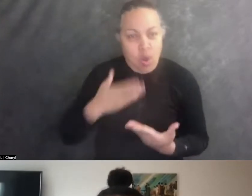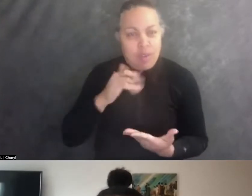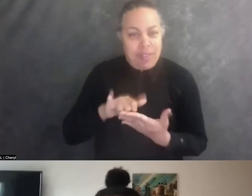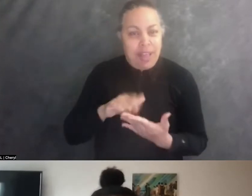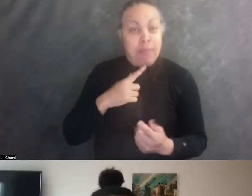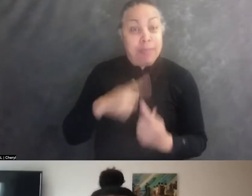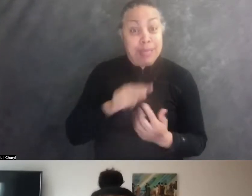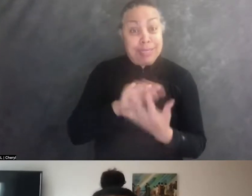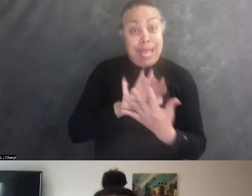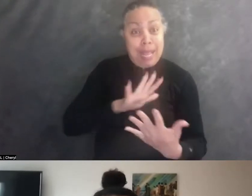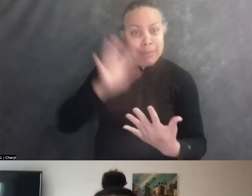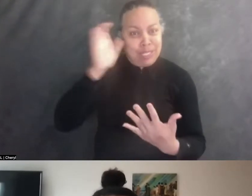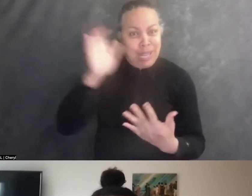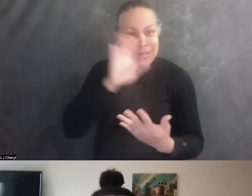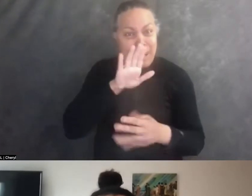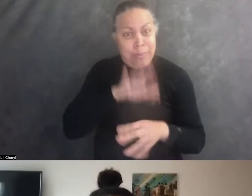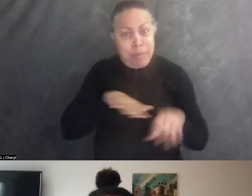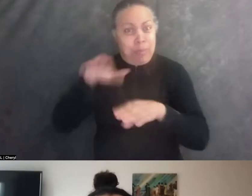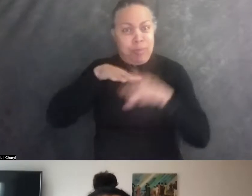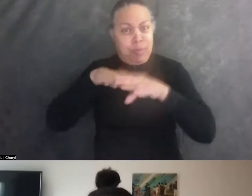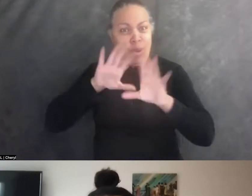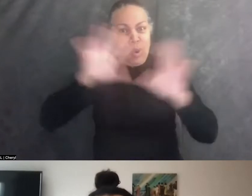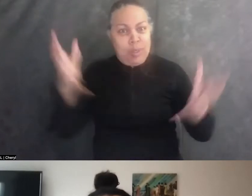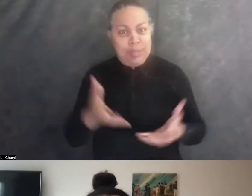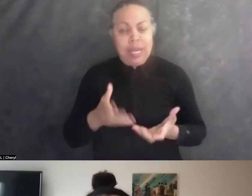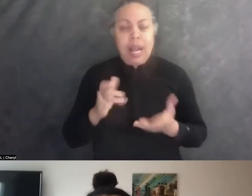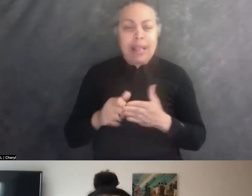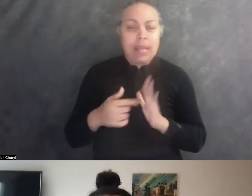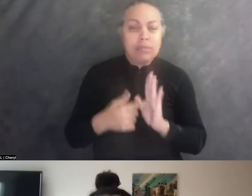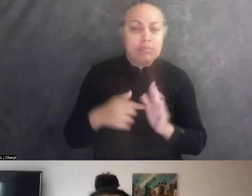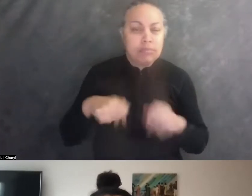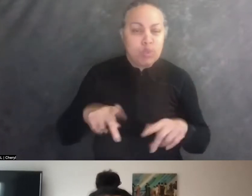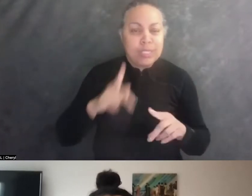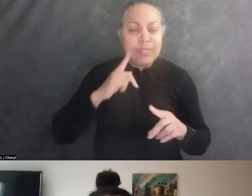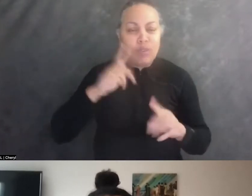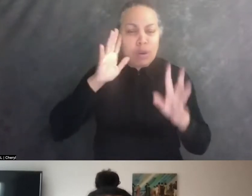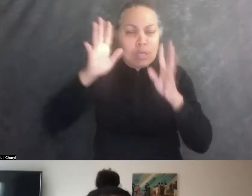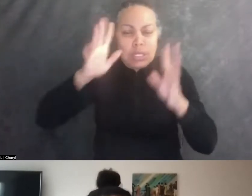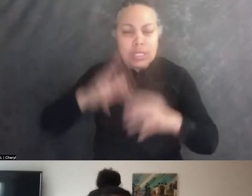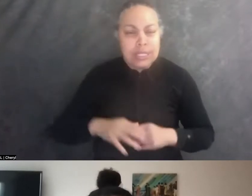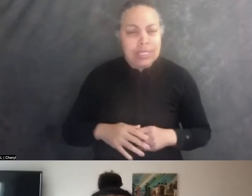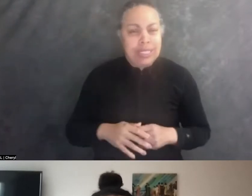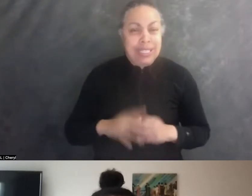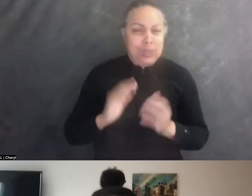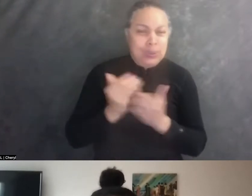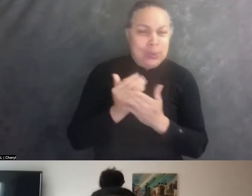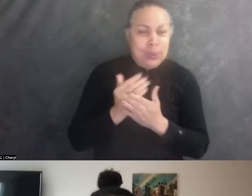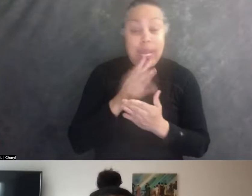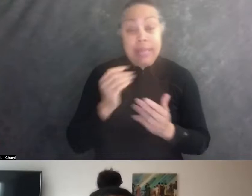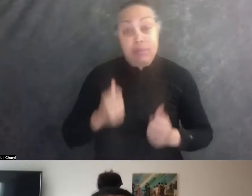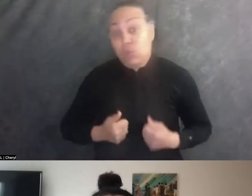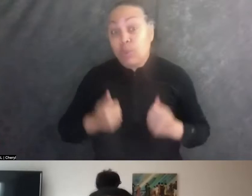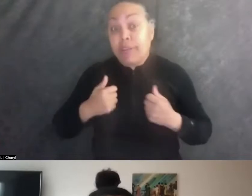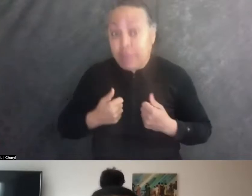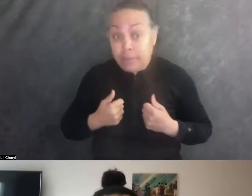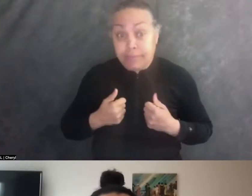what we're wrestling with in the exhibition is like space for invention, and in invention and survival